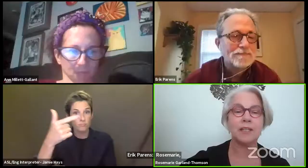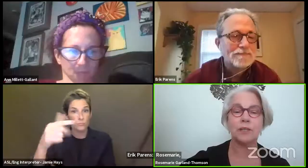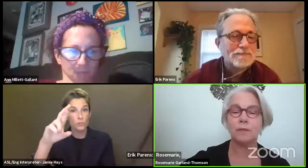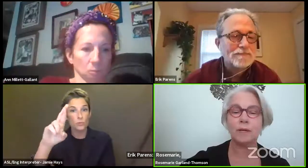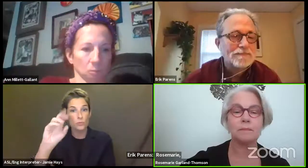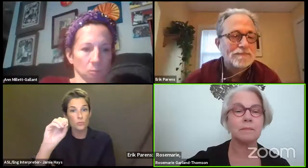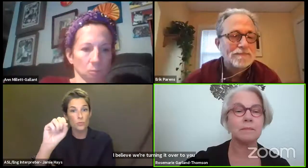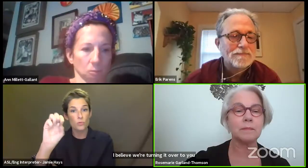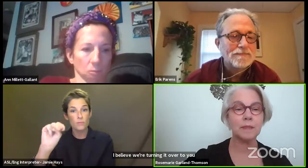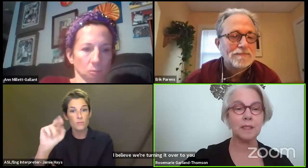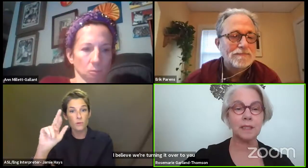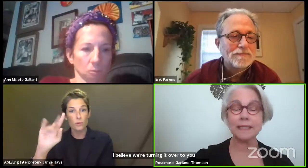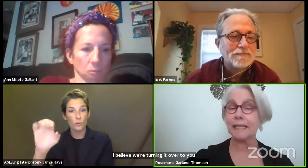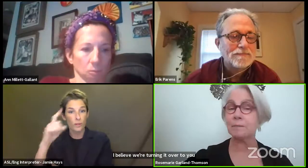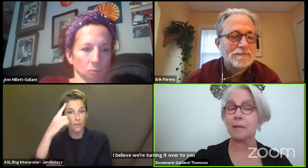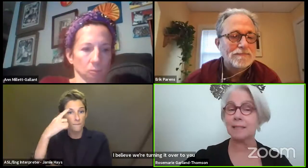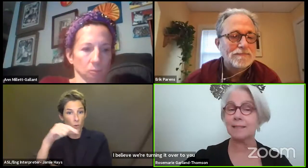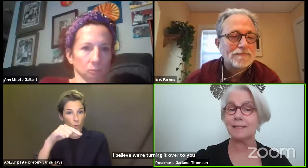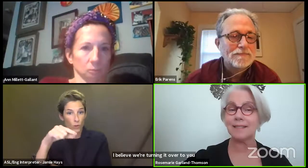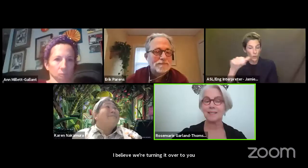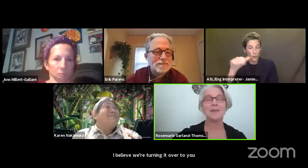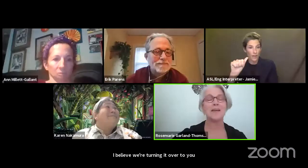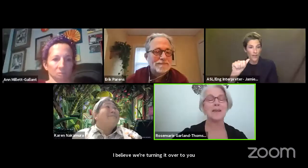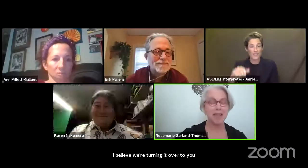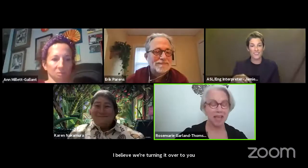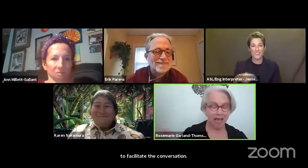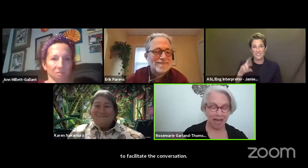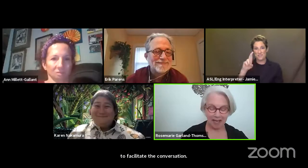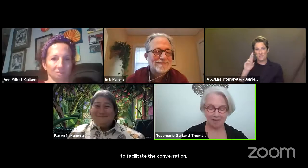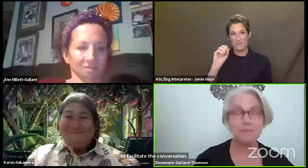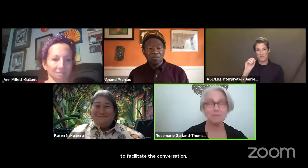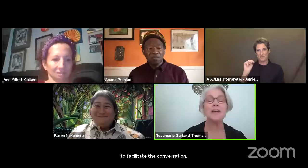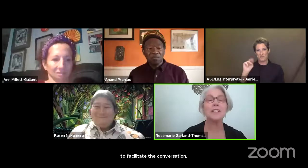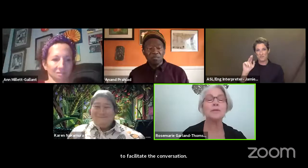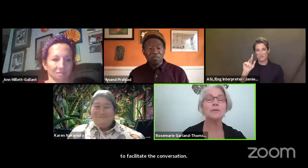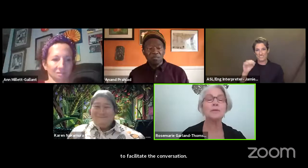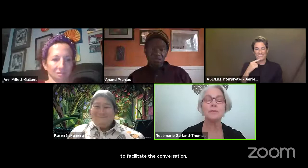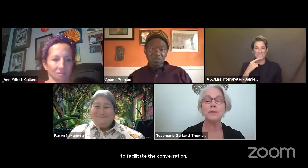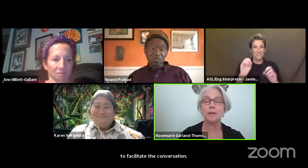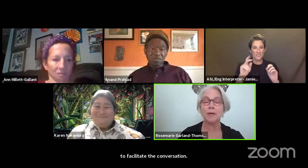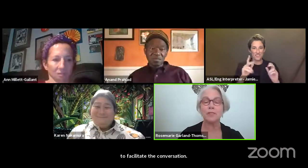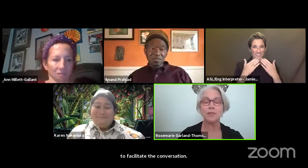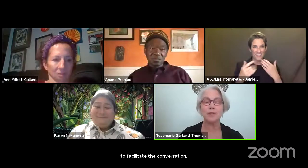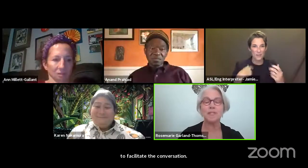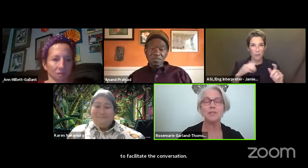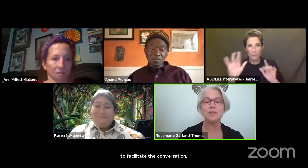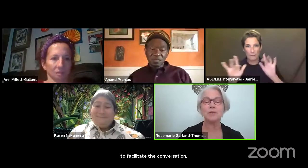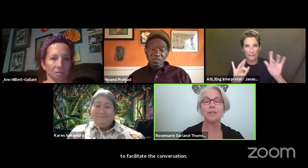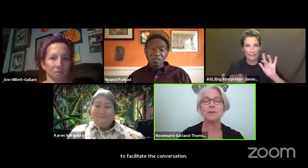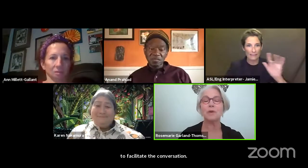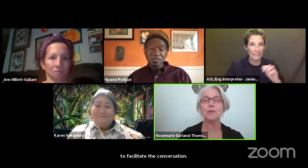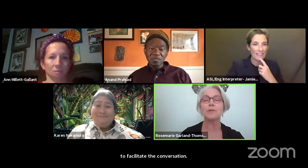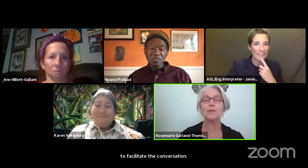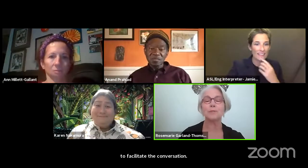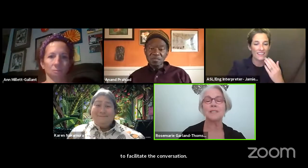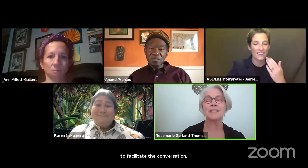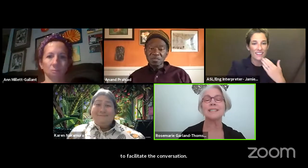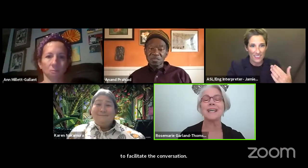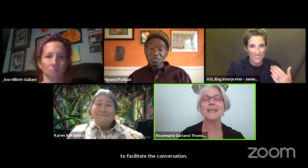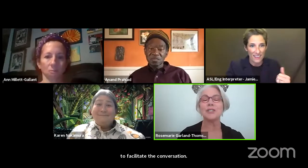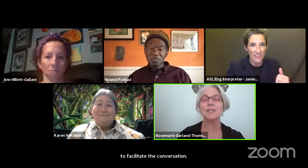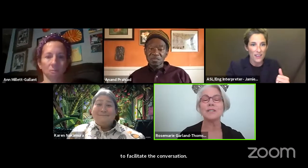Okay, thank you. I'm clicking buttons. Thank you very much for these three